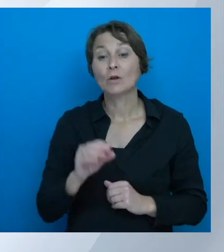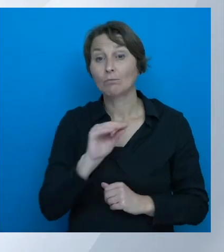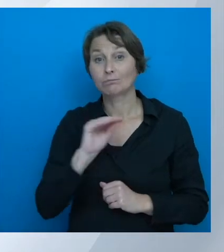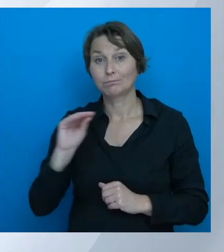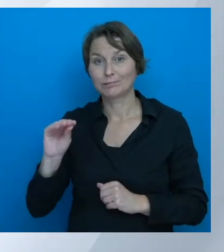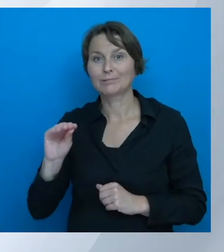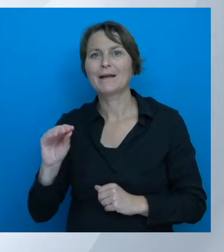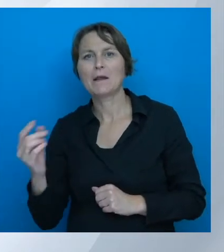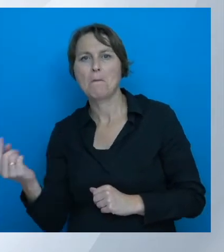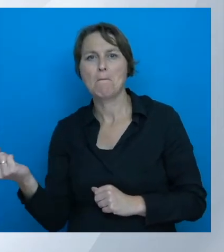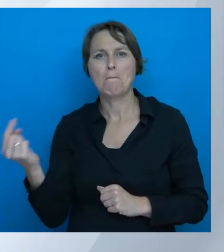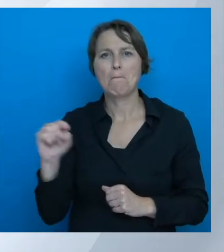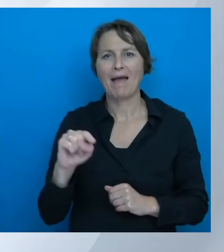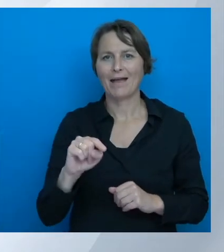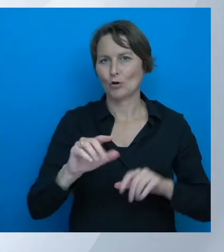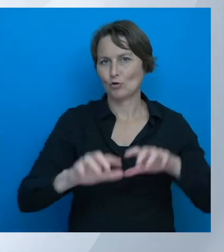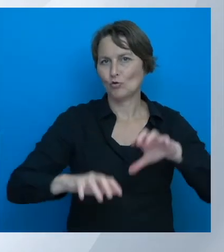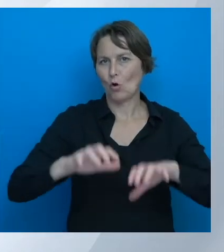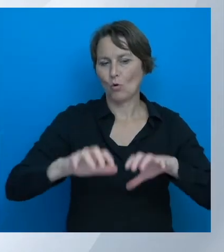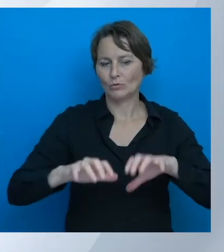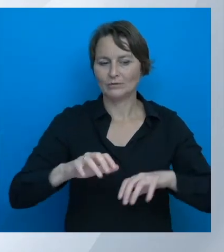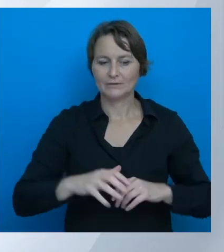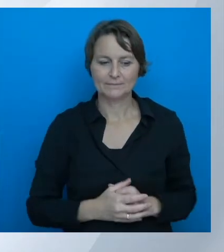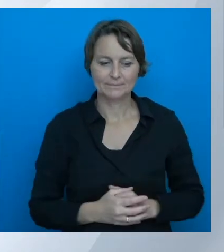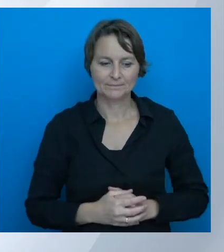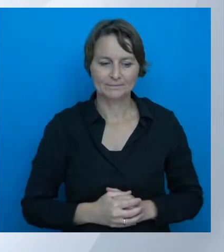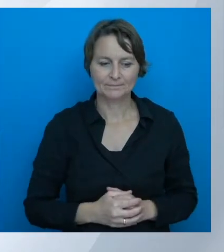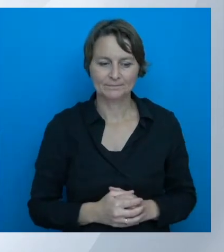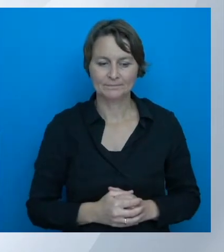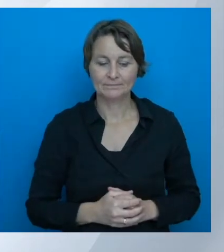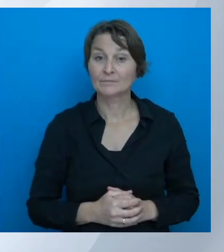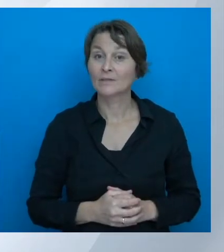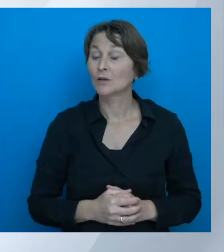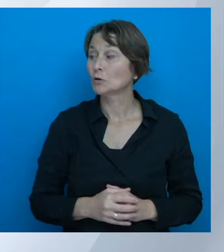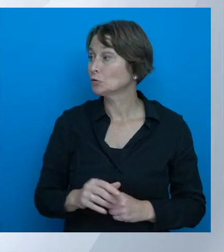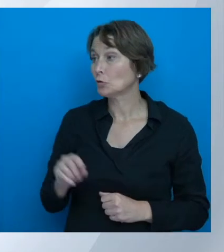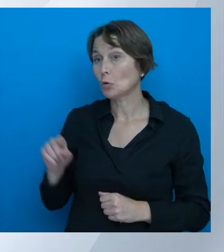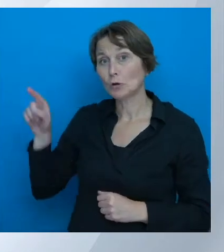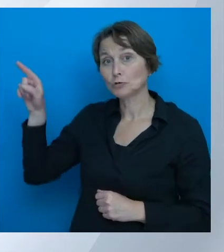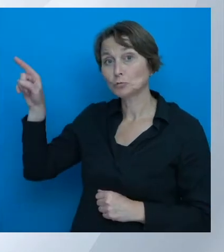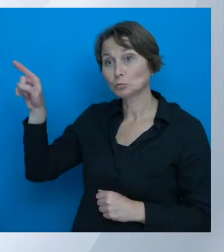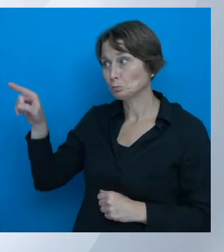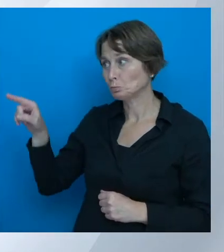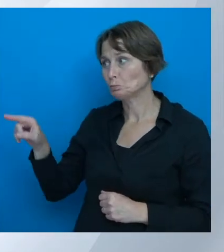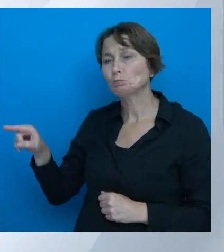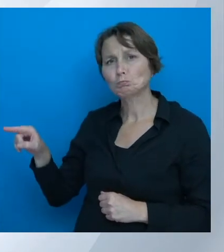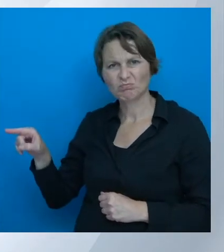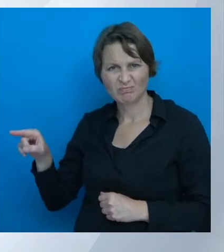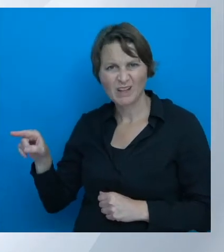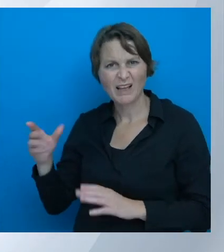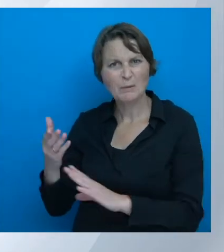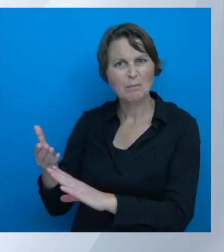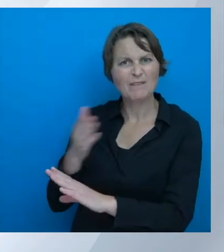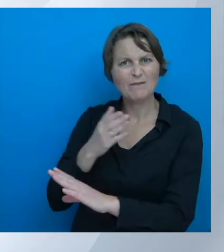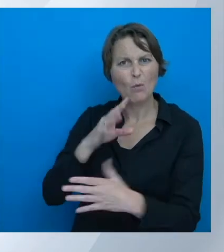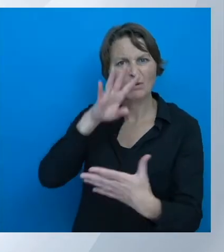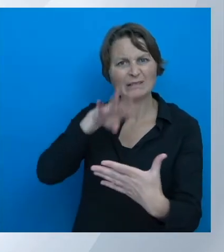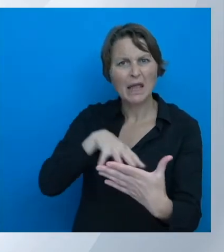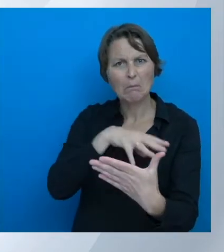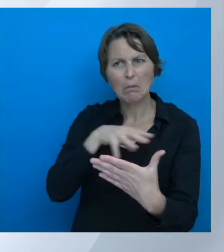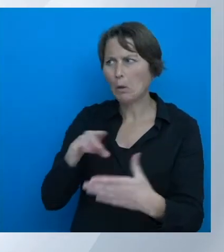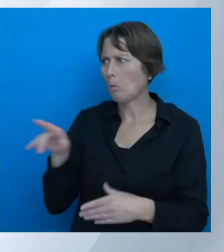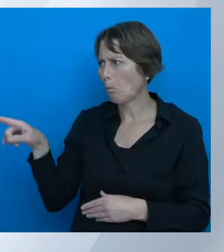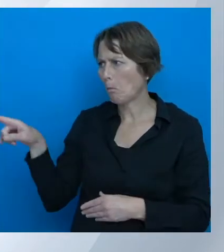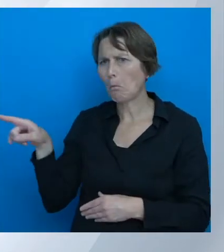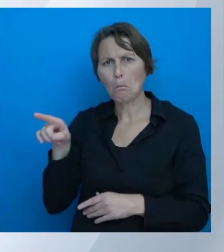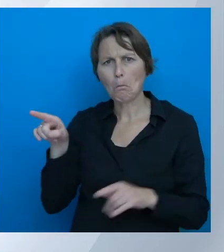code. Now, from the outset, this looks relatively similar to the table access. We have our connection string, again,